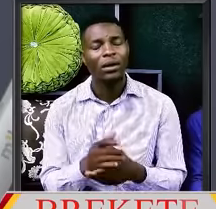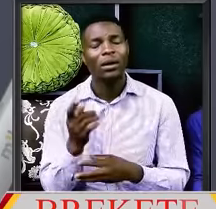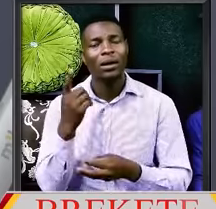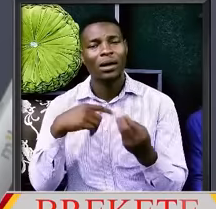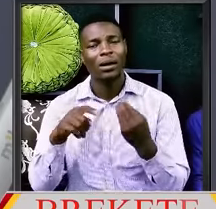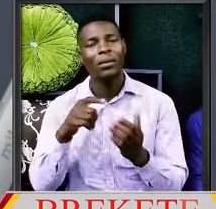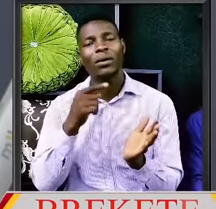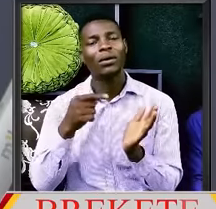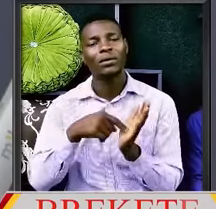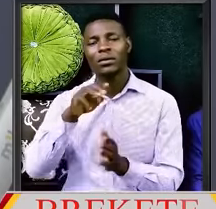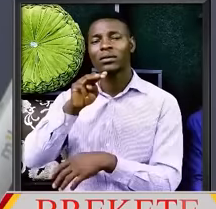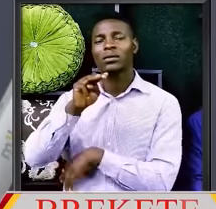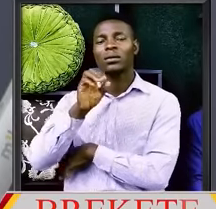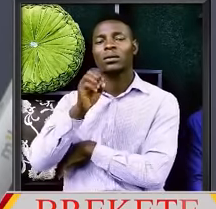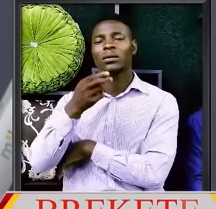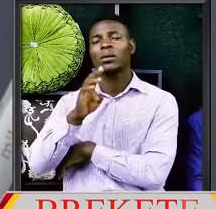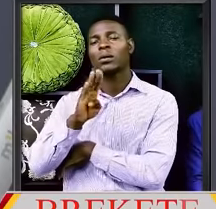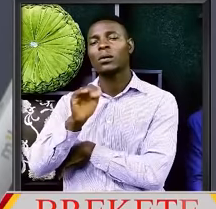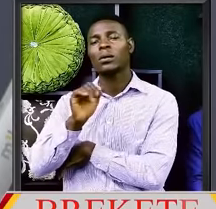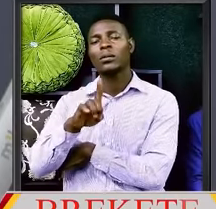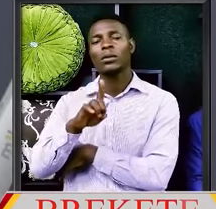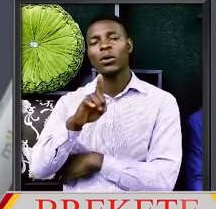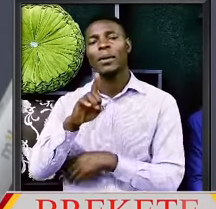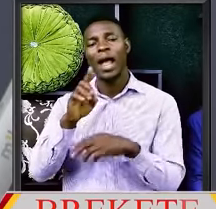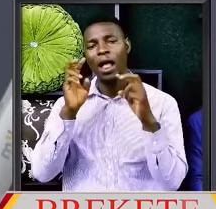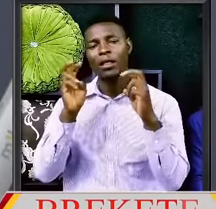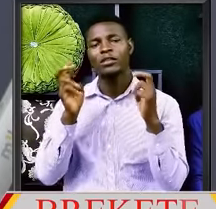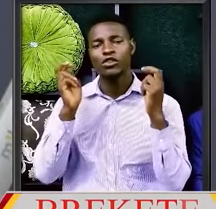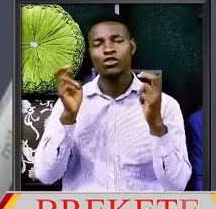About this Mohbad issue, sir.